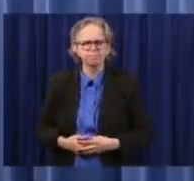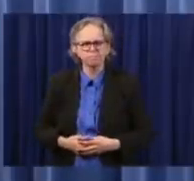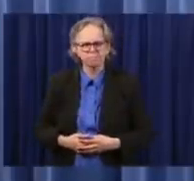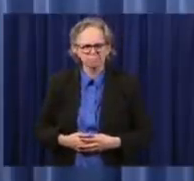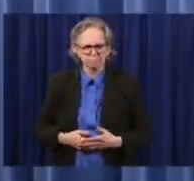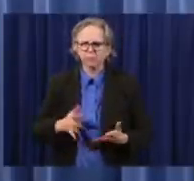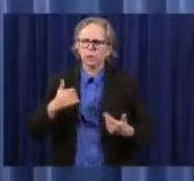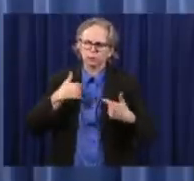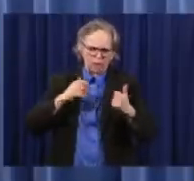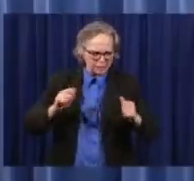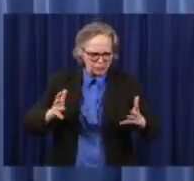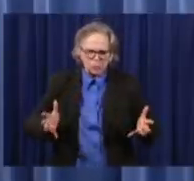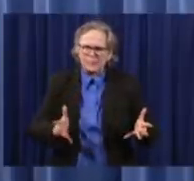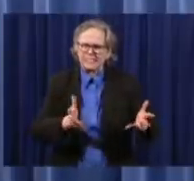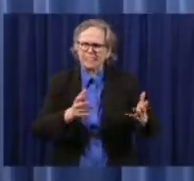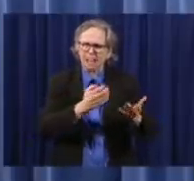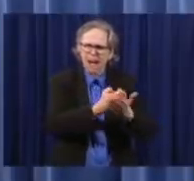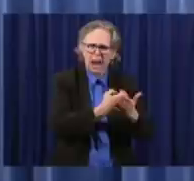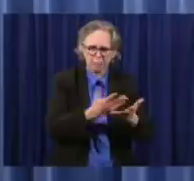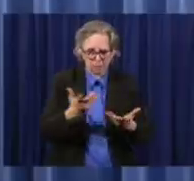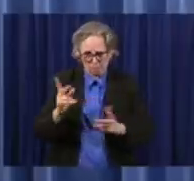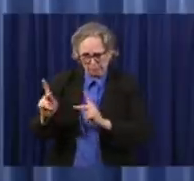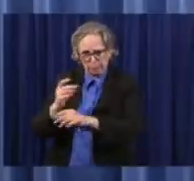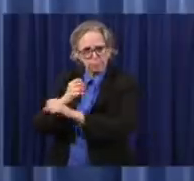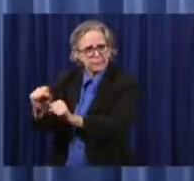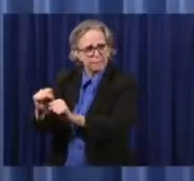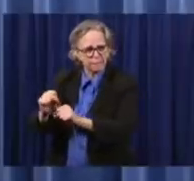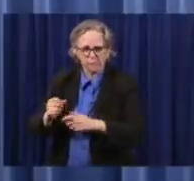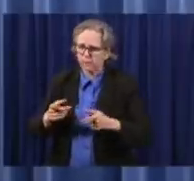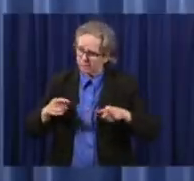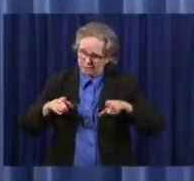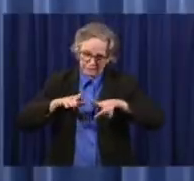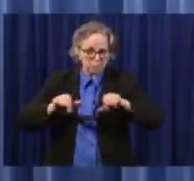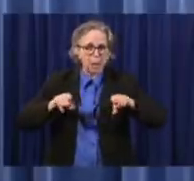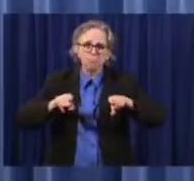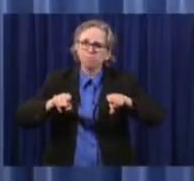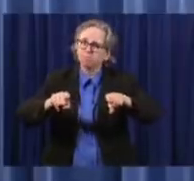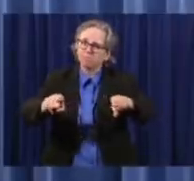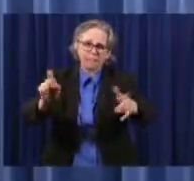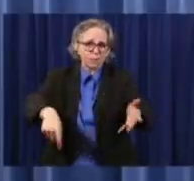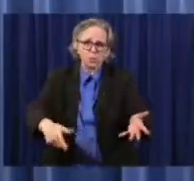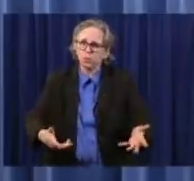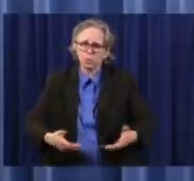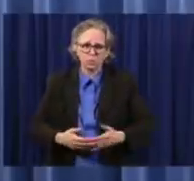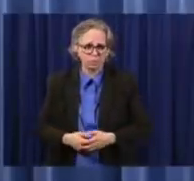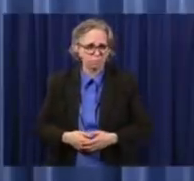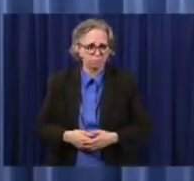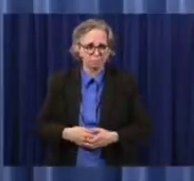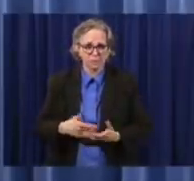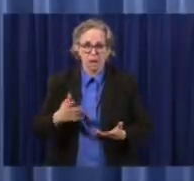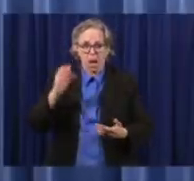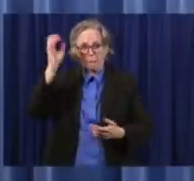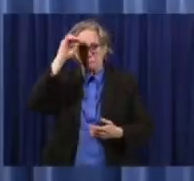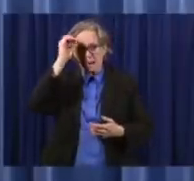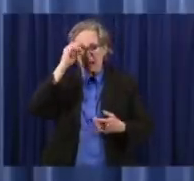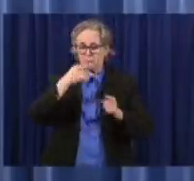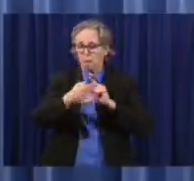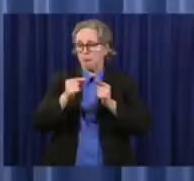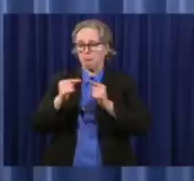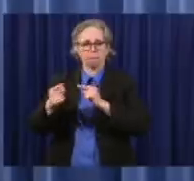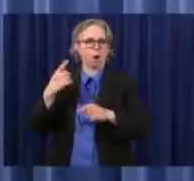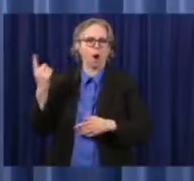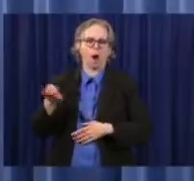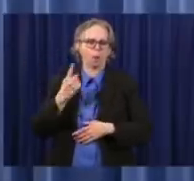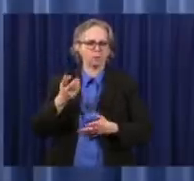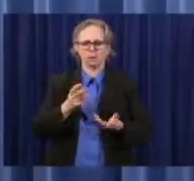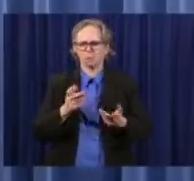again, same time protect people. And we'll have people, as I said, who think we're going too fast, some going too slow.